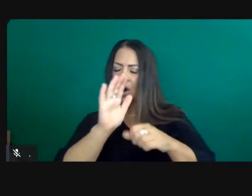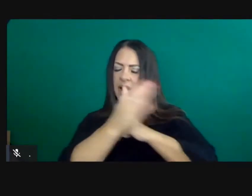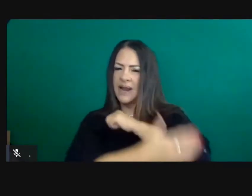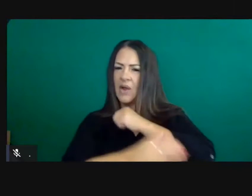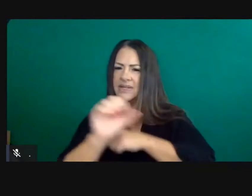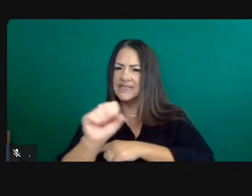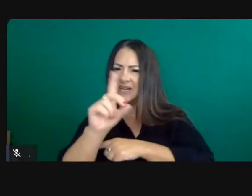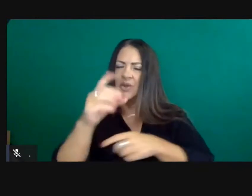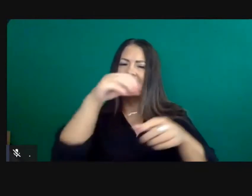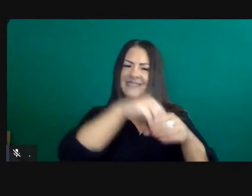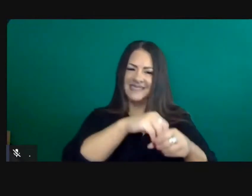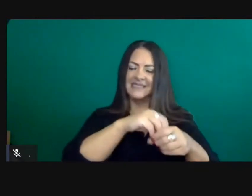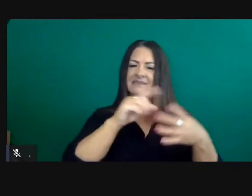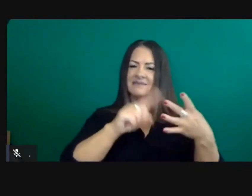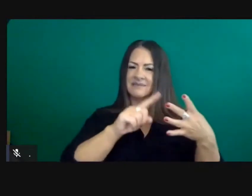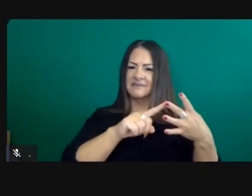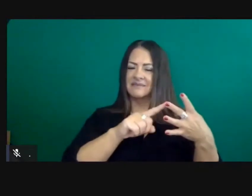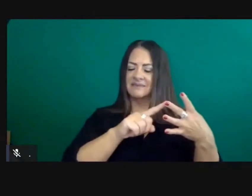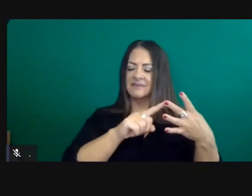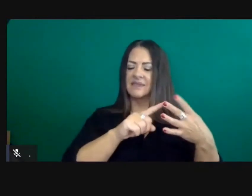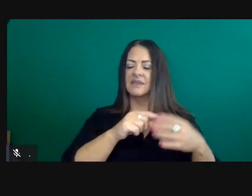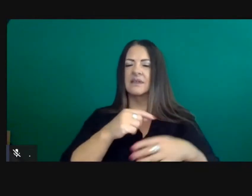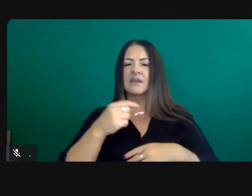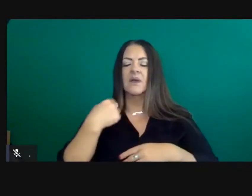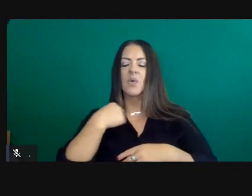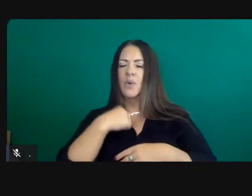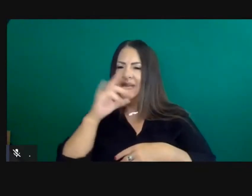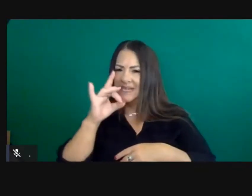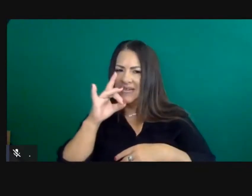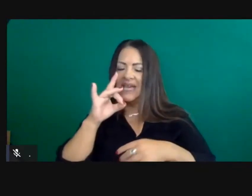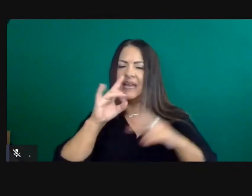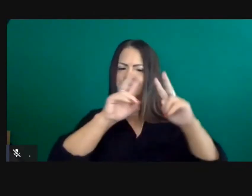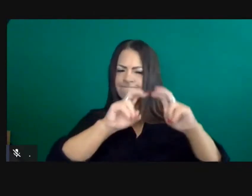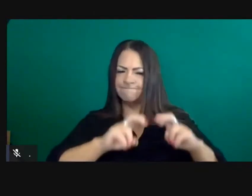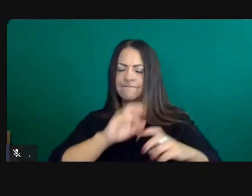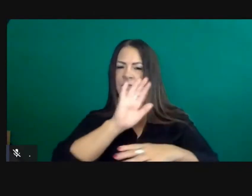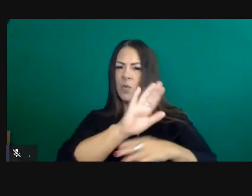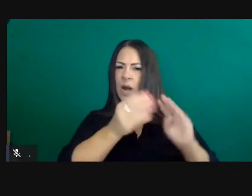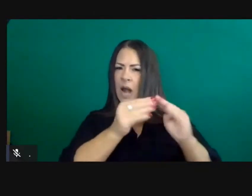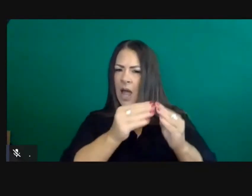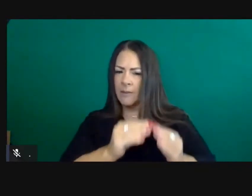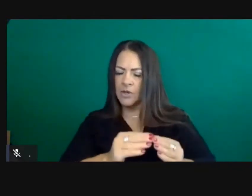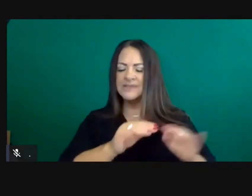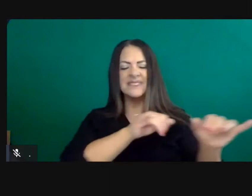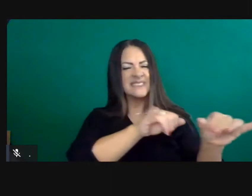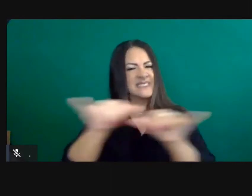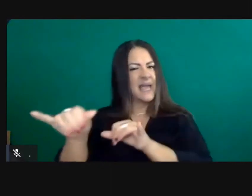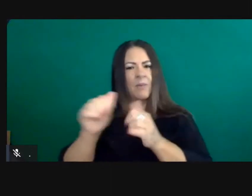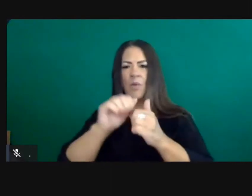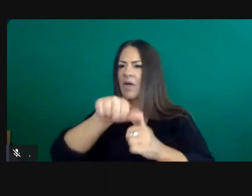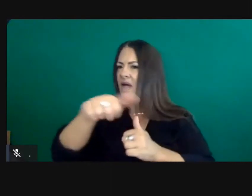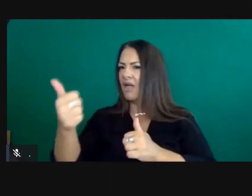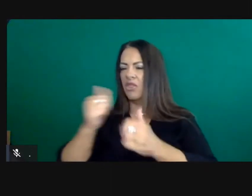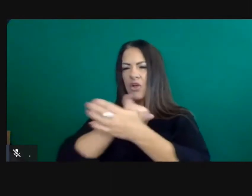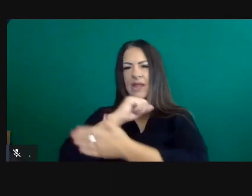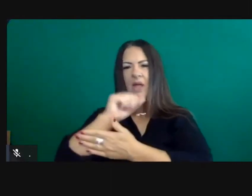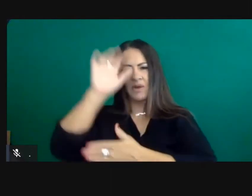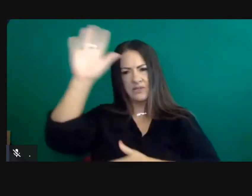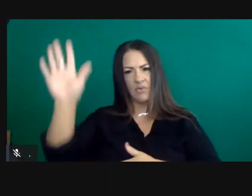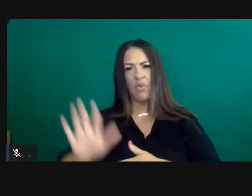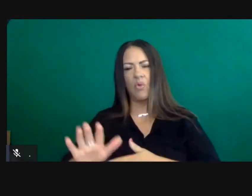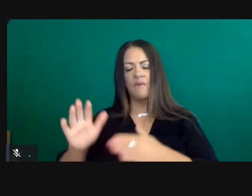made based on their data, and we look closely at San Diego's data the same way we do all of the other counties across the